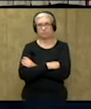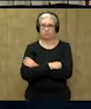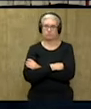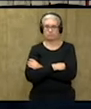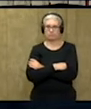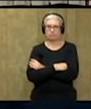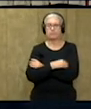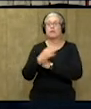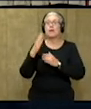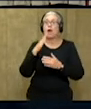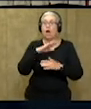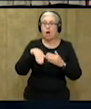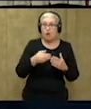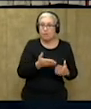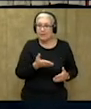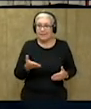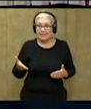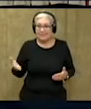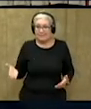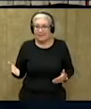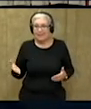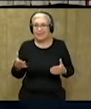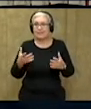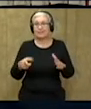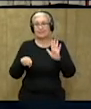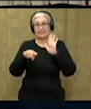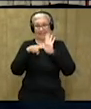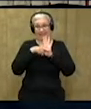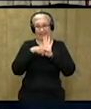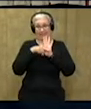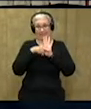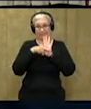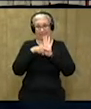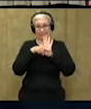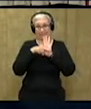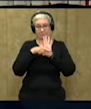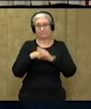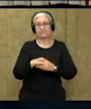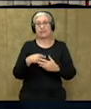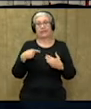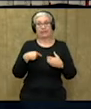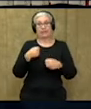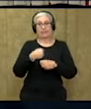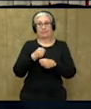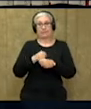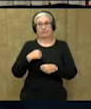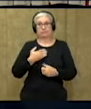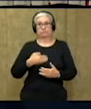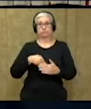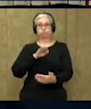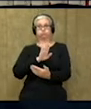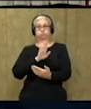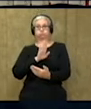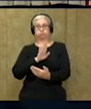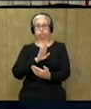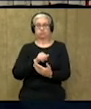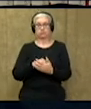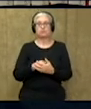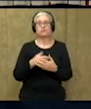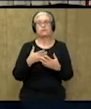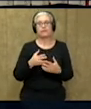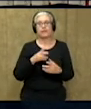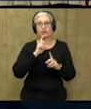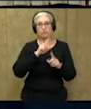eyes. All of that communicates something negative to us, and it can make us feel very defensive. And our